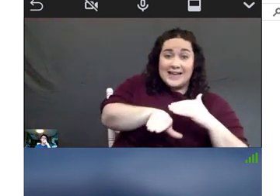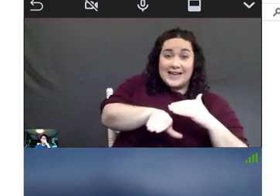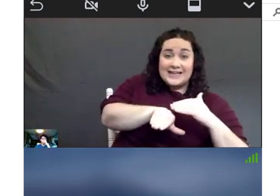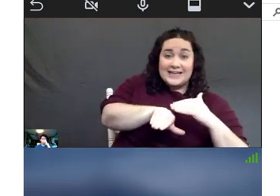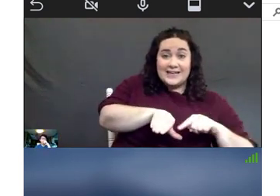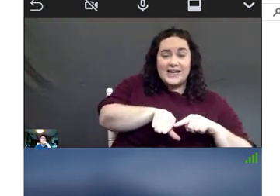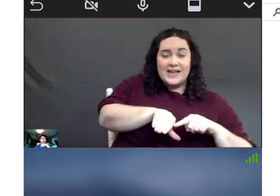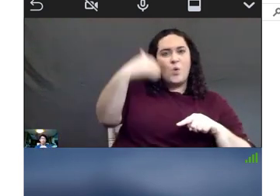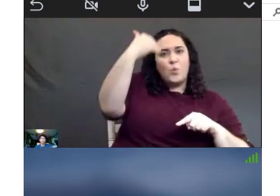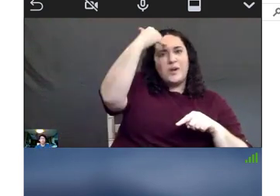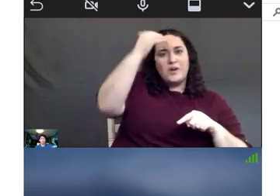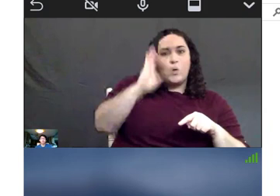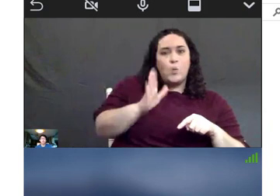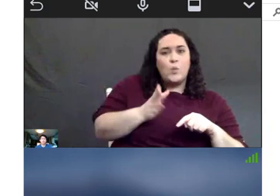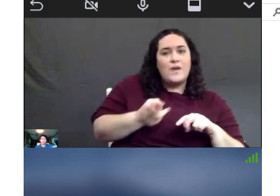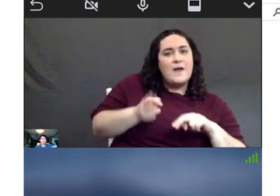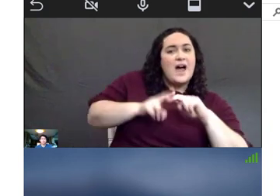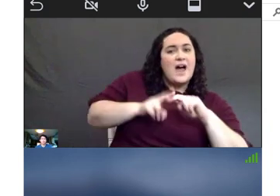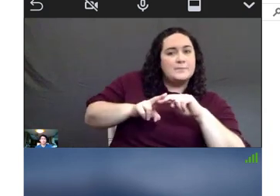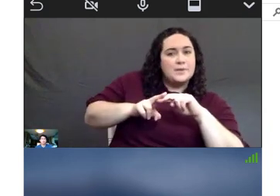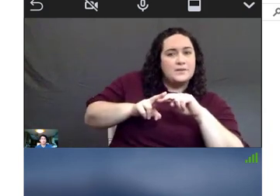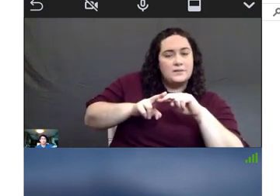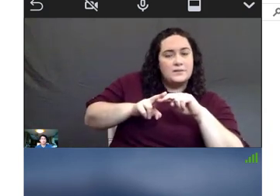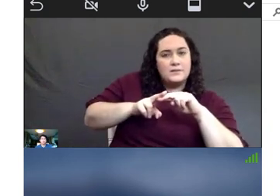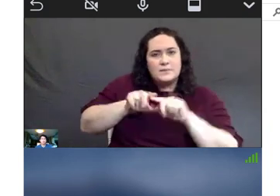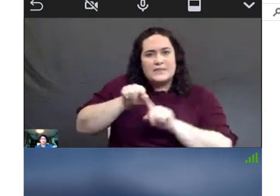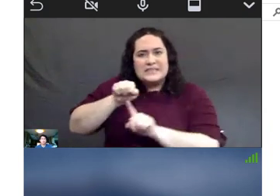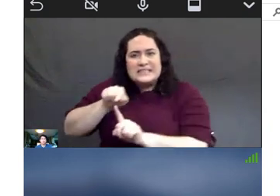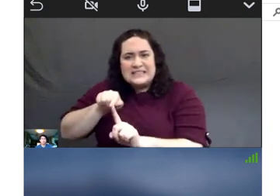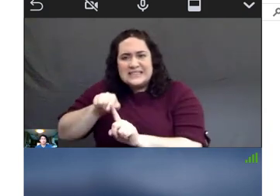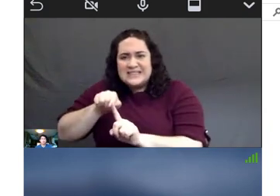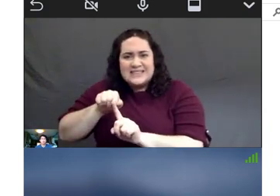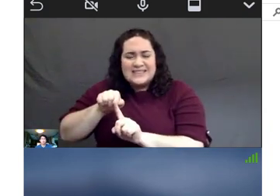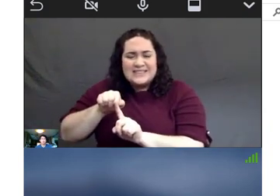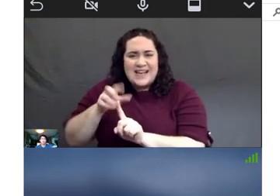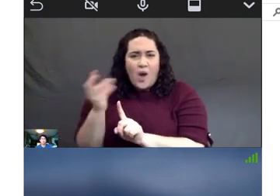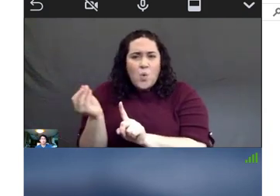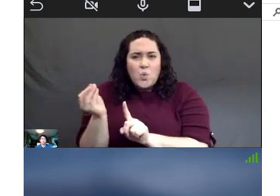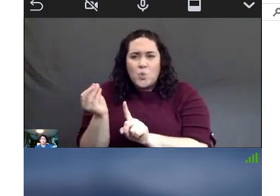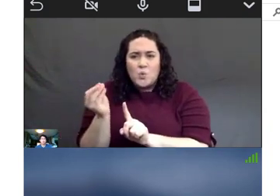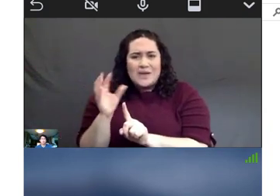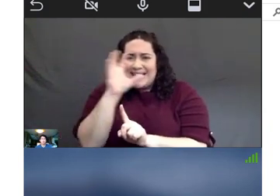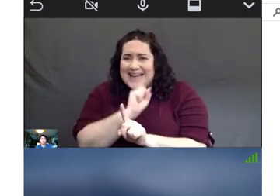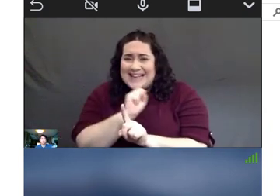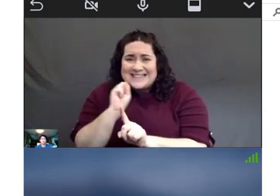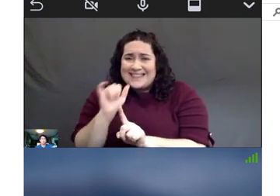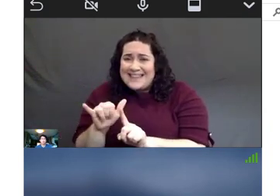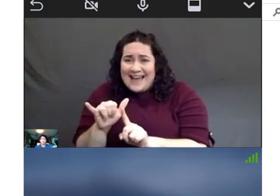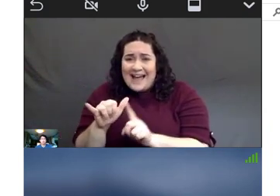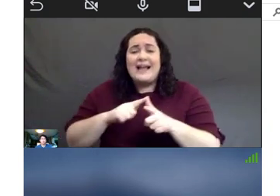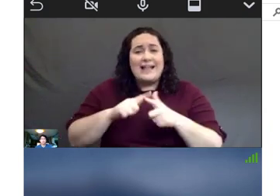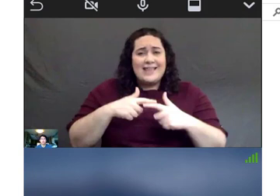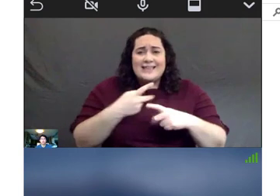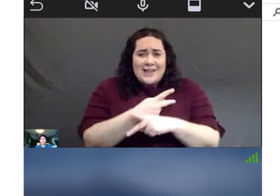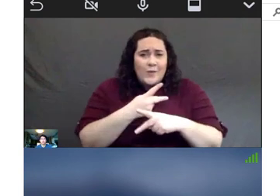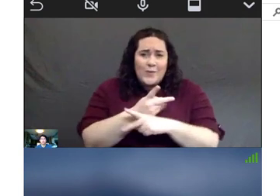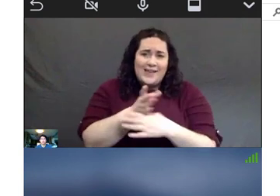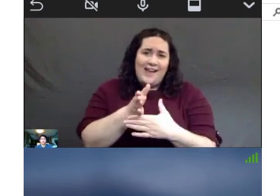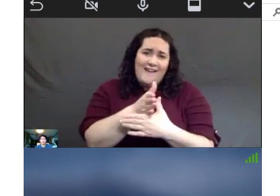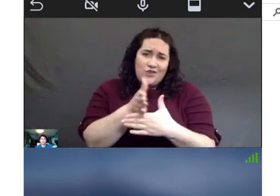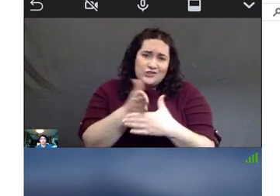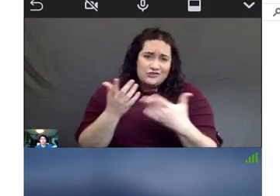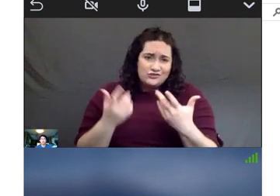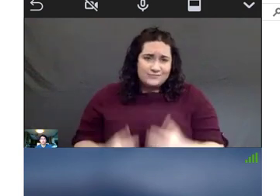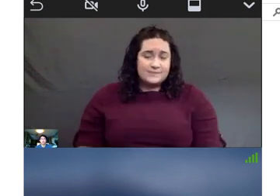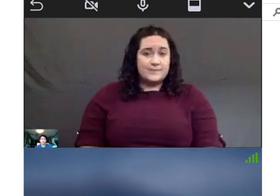some kind of an outlet temperature and then an average temperature. And then if we were really concerned about